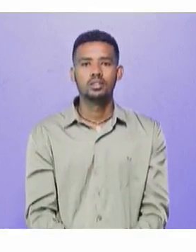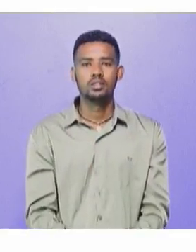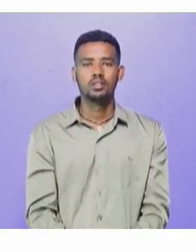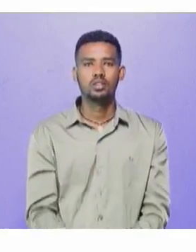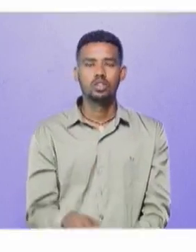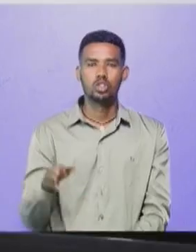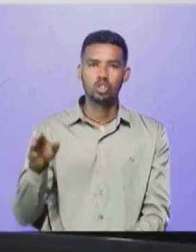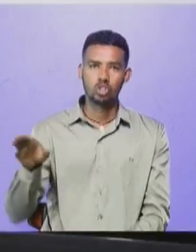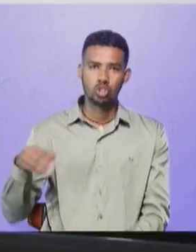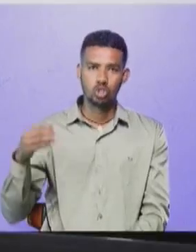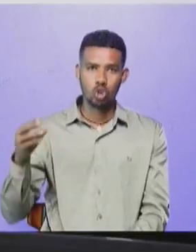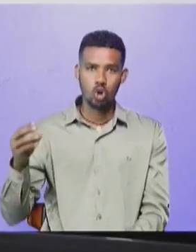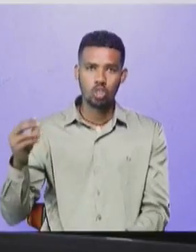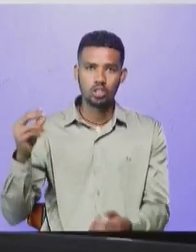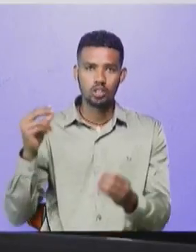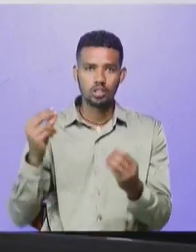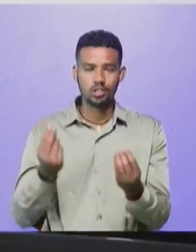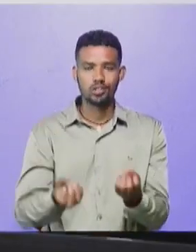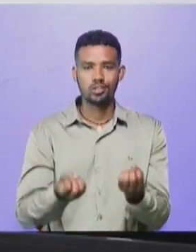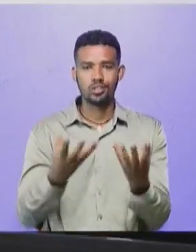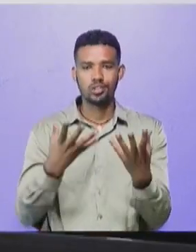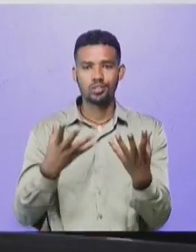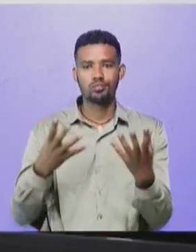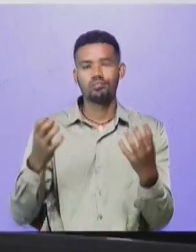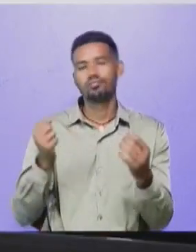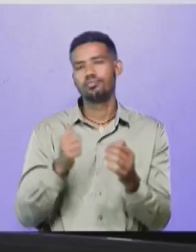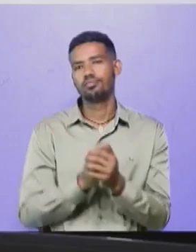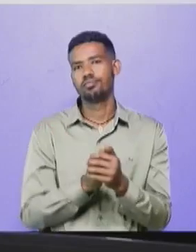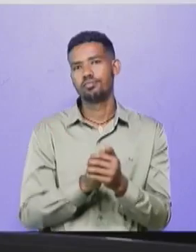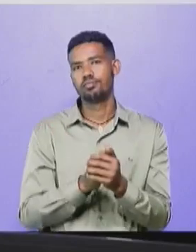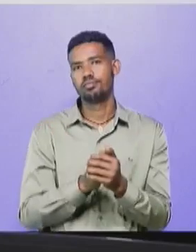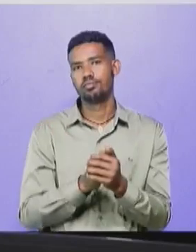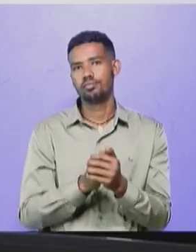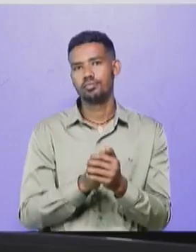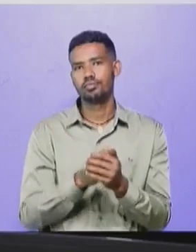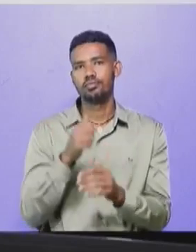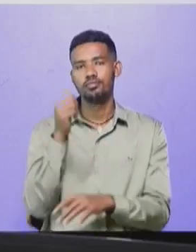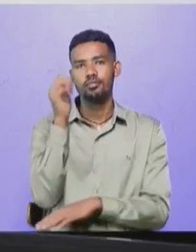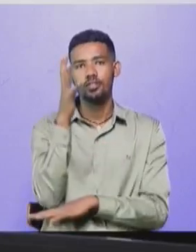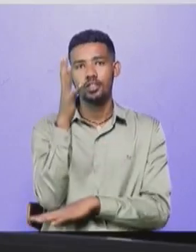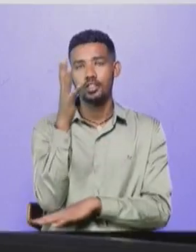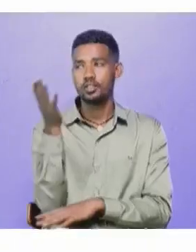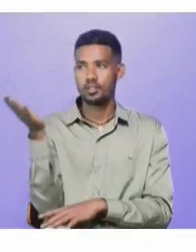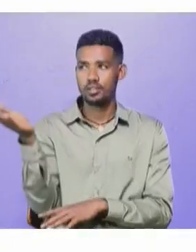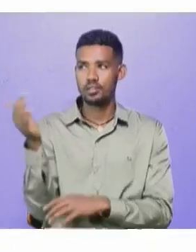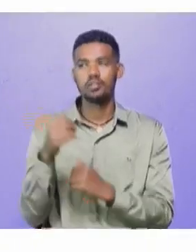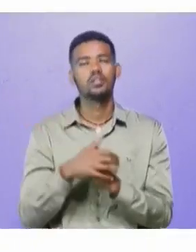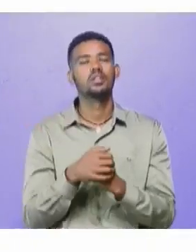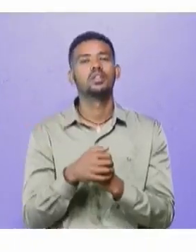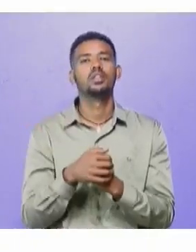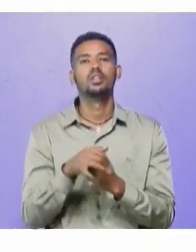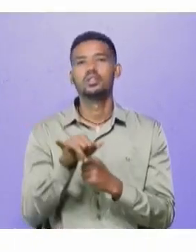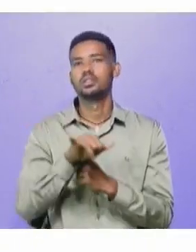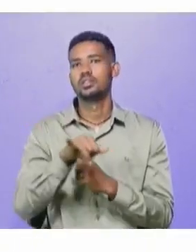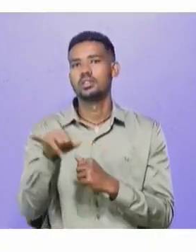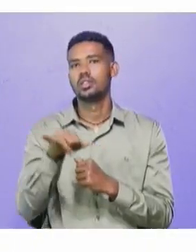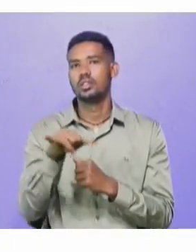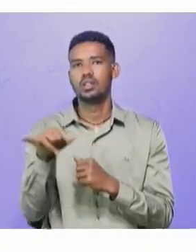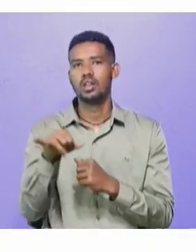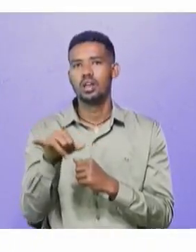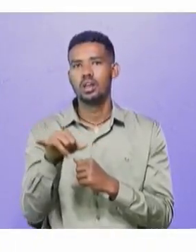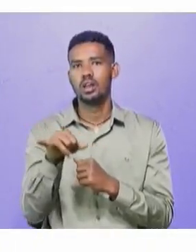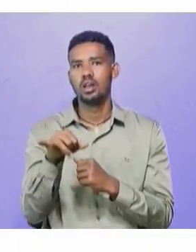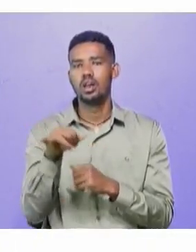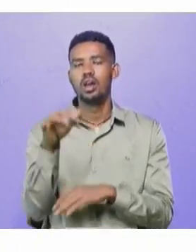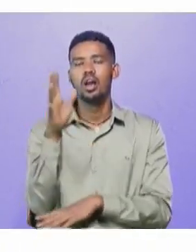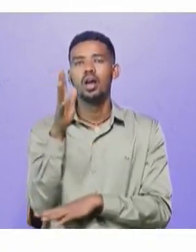dogs. Dog, dogs. Tree, here is the same. Tree,